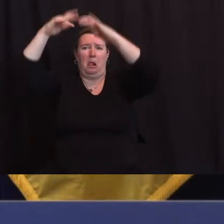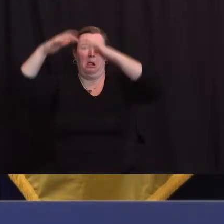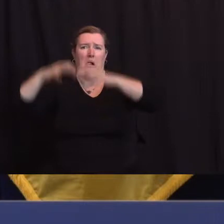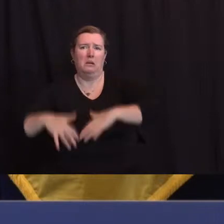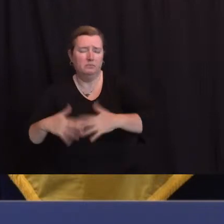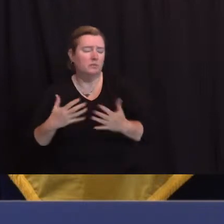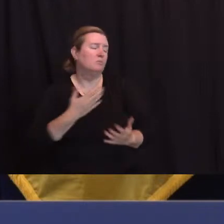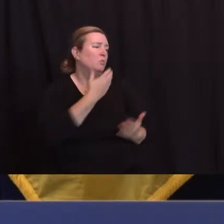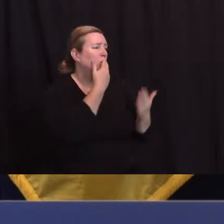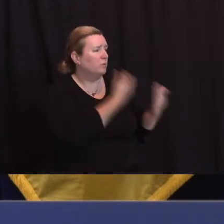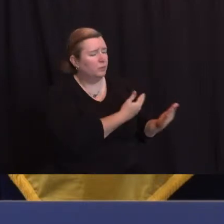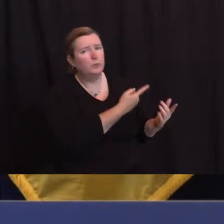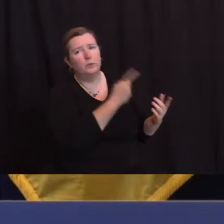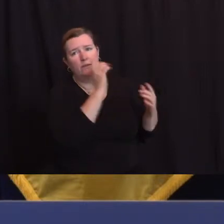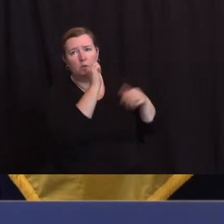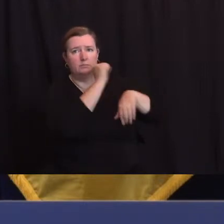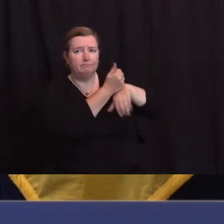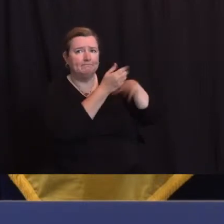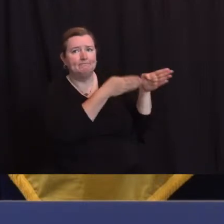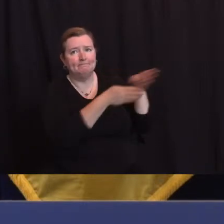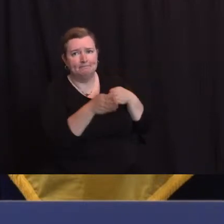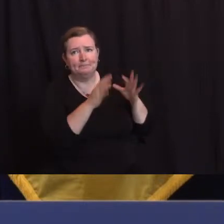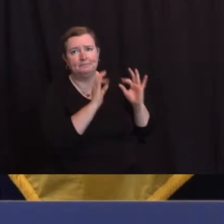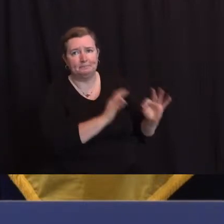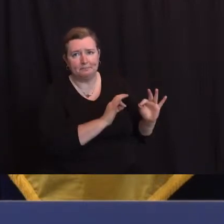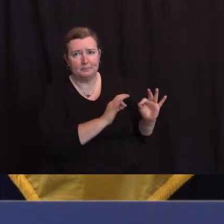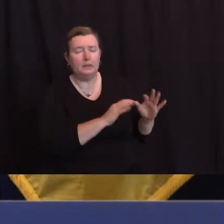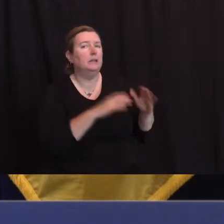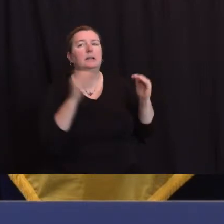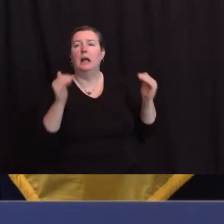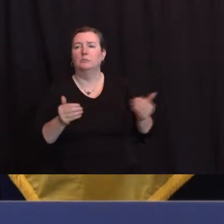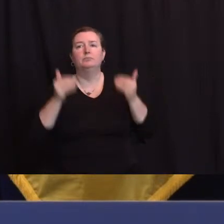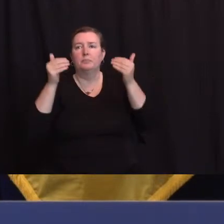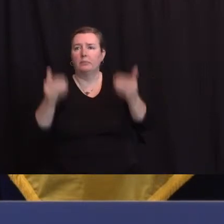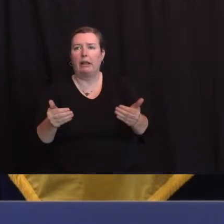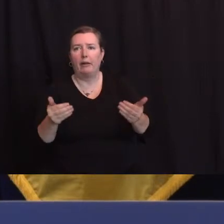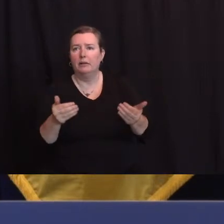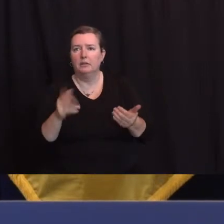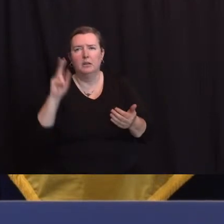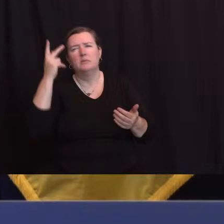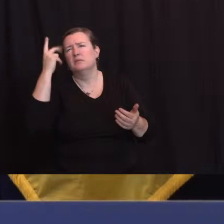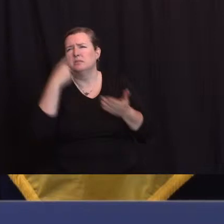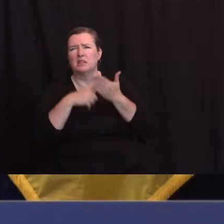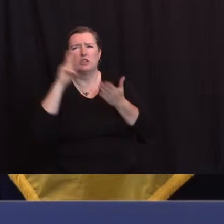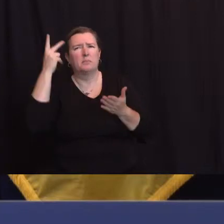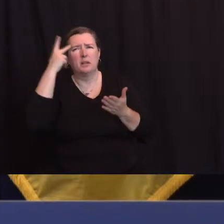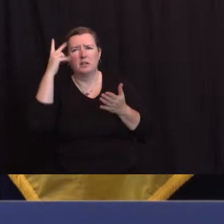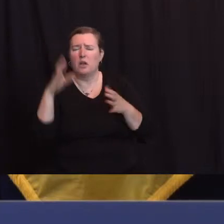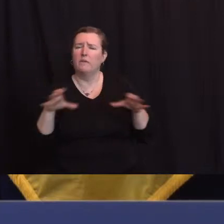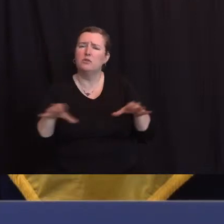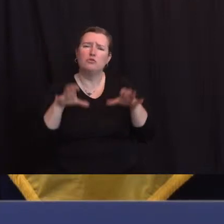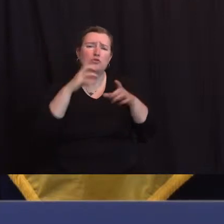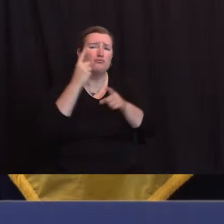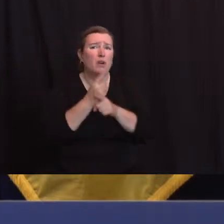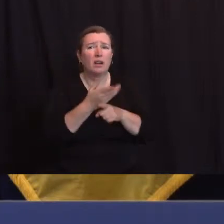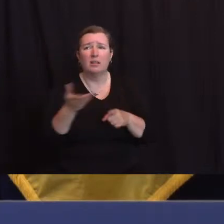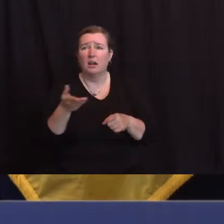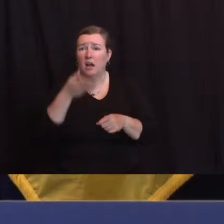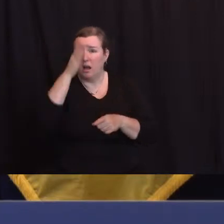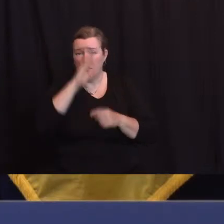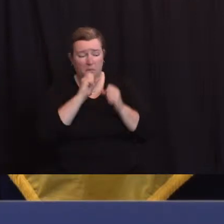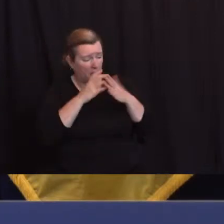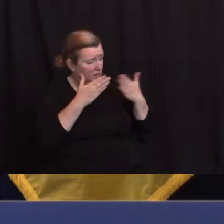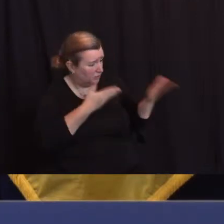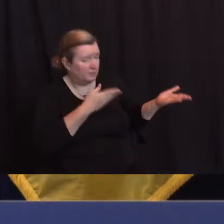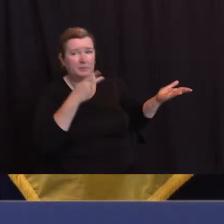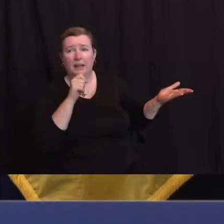As usual, parking any political stuff at the door and just doing the right thing, so God bless you for that. I mentioned